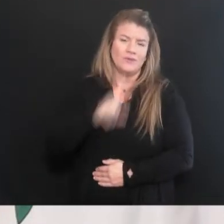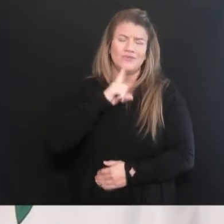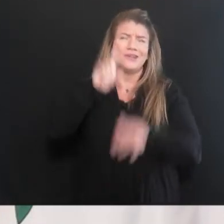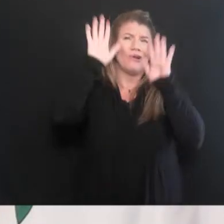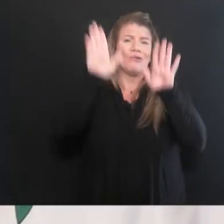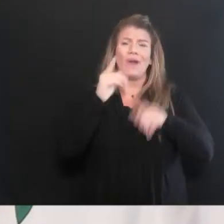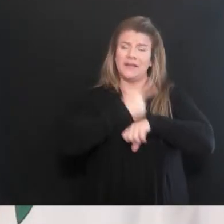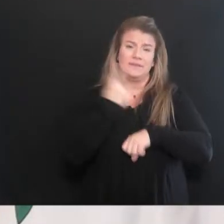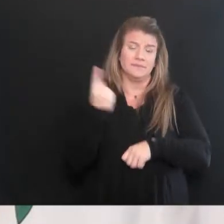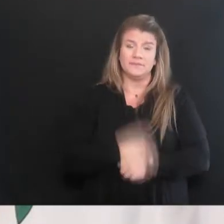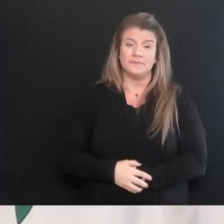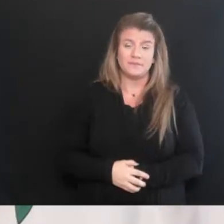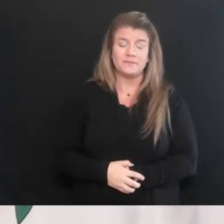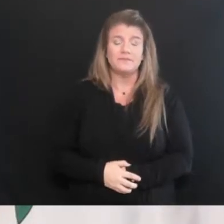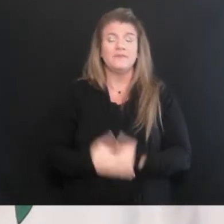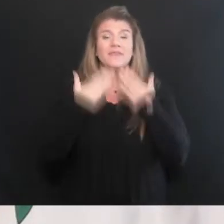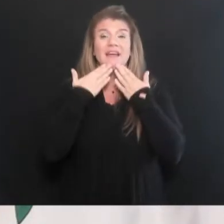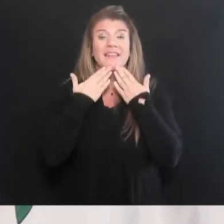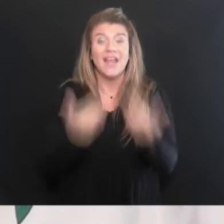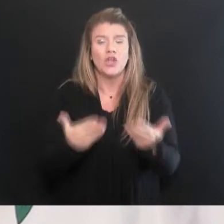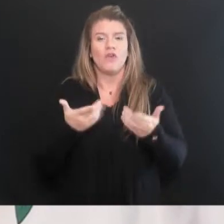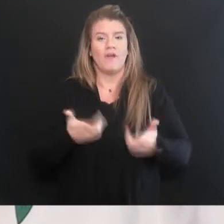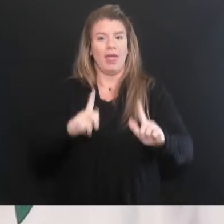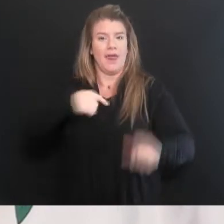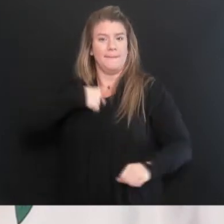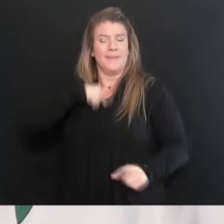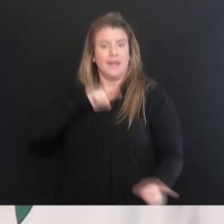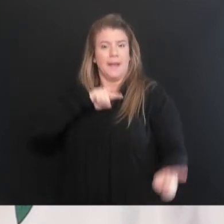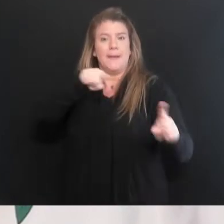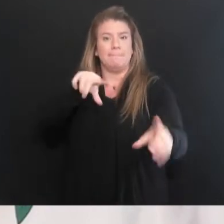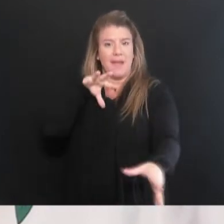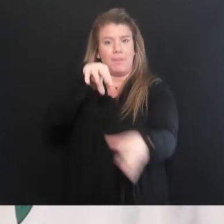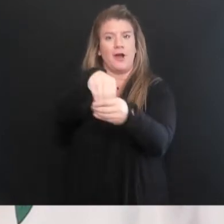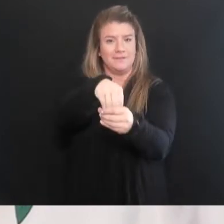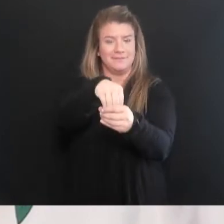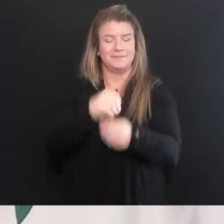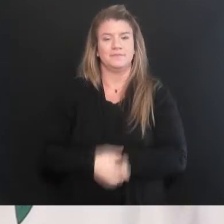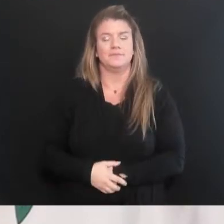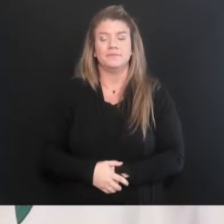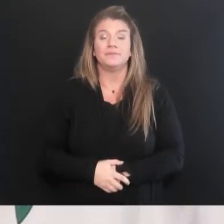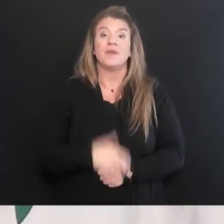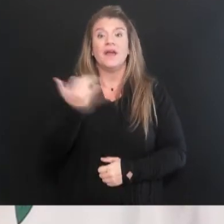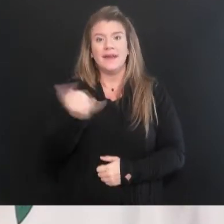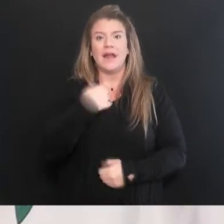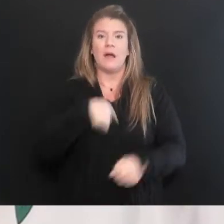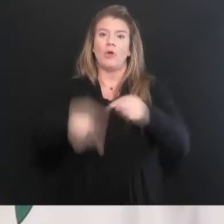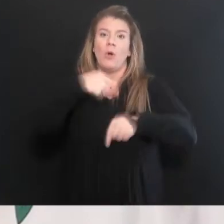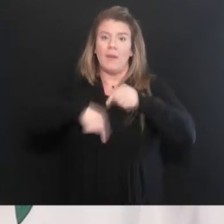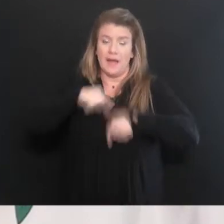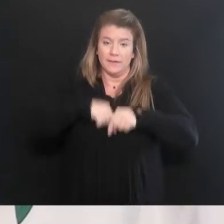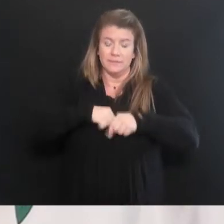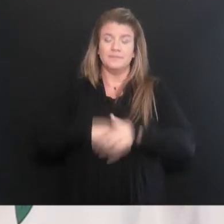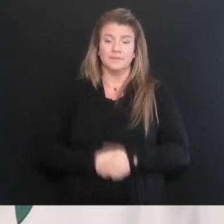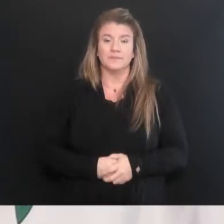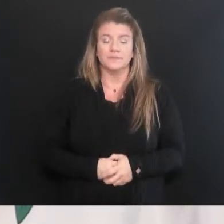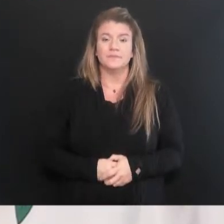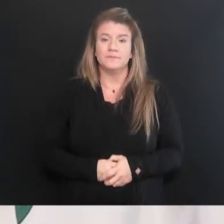and I thank you for letting me be a part of it. Now let me drift back to just this.